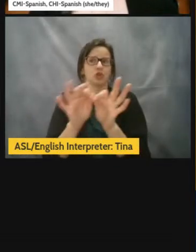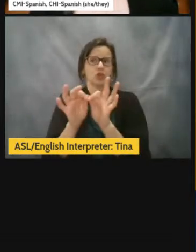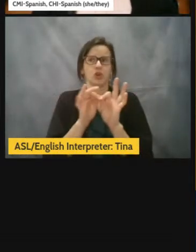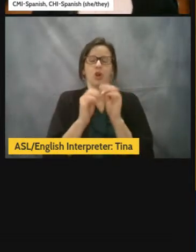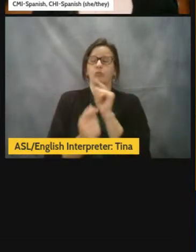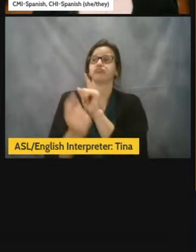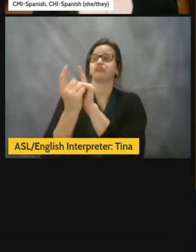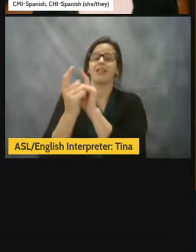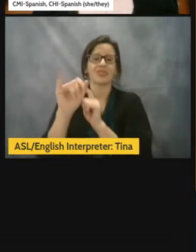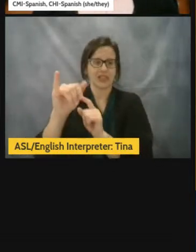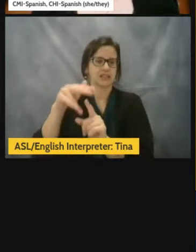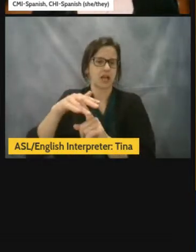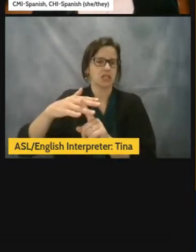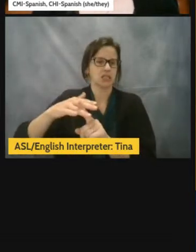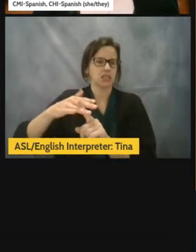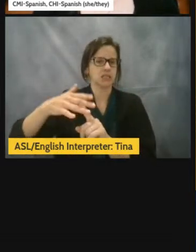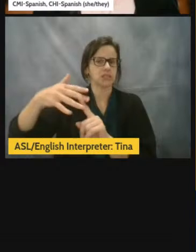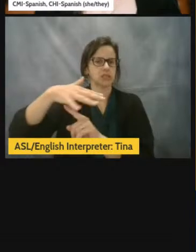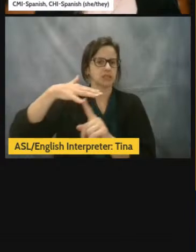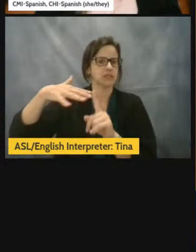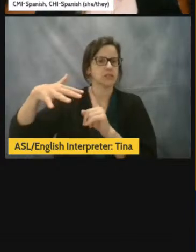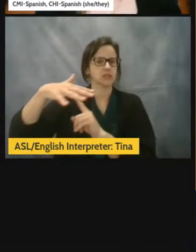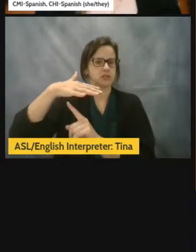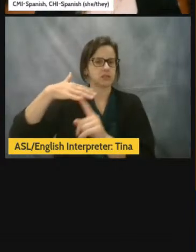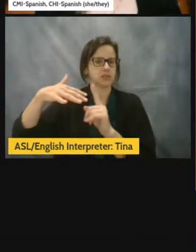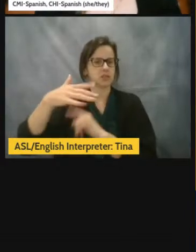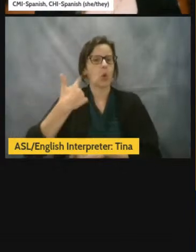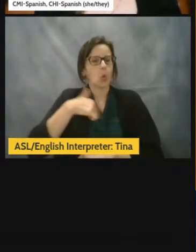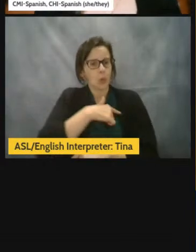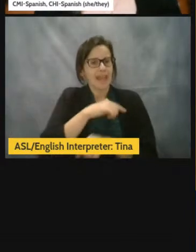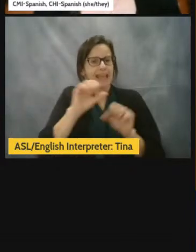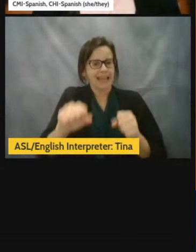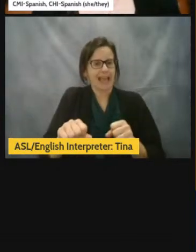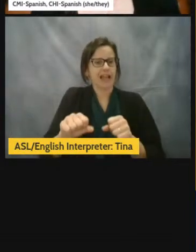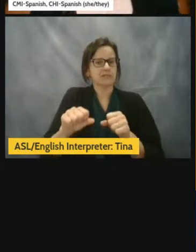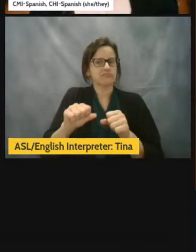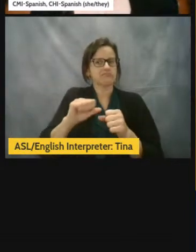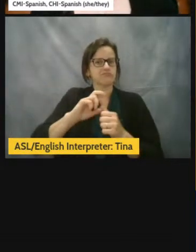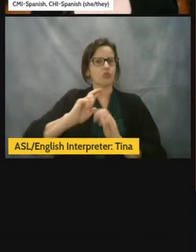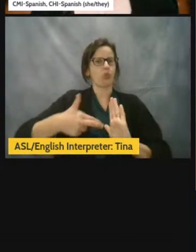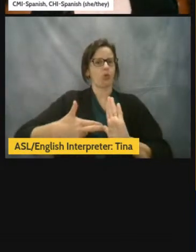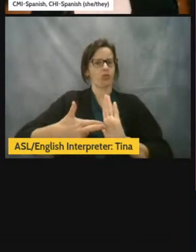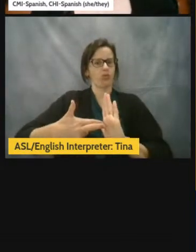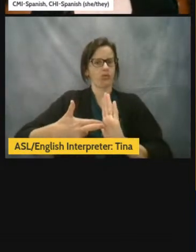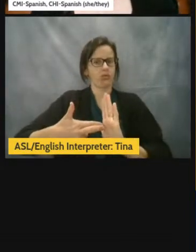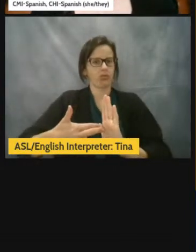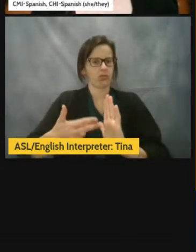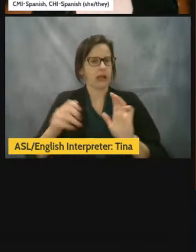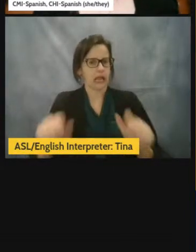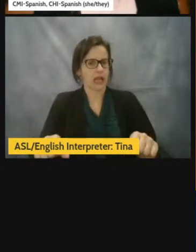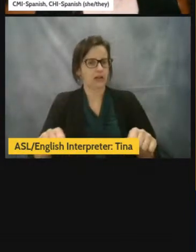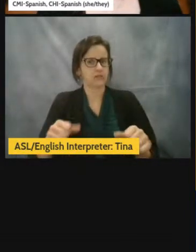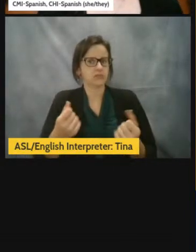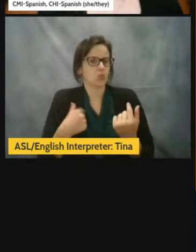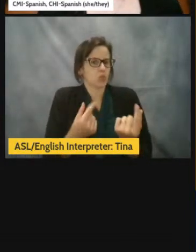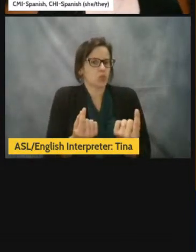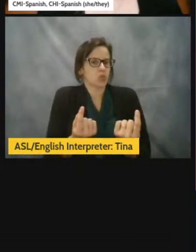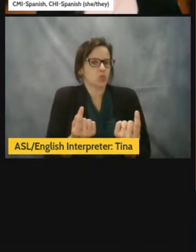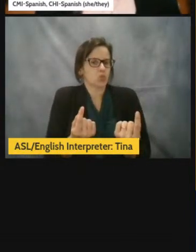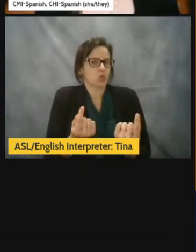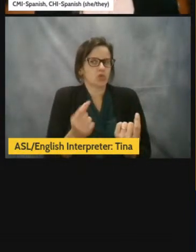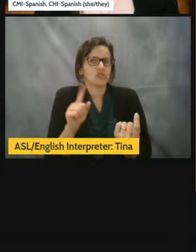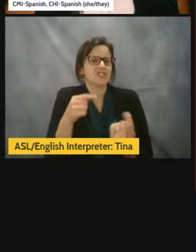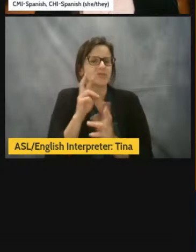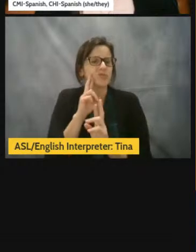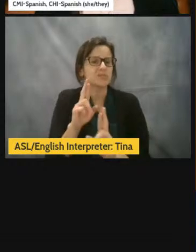another context. We can play a role in what we do simply by respecting